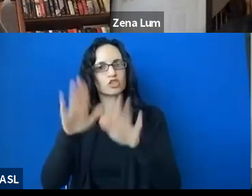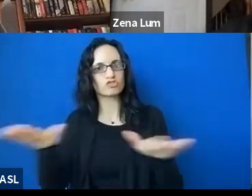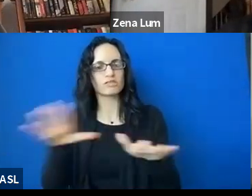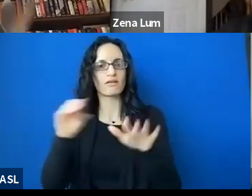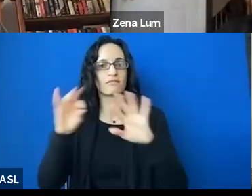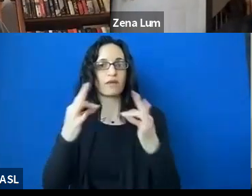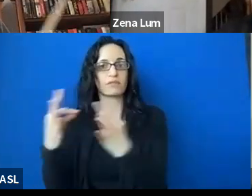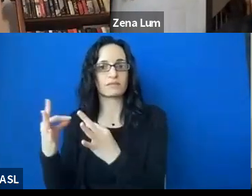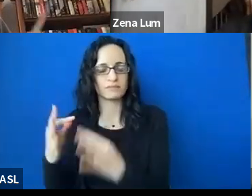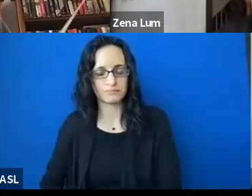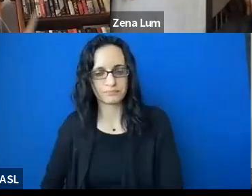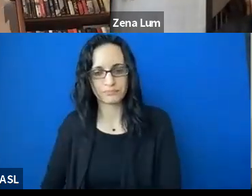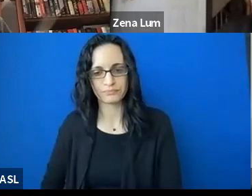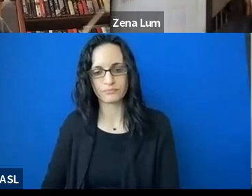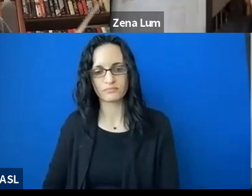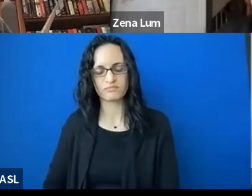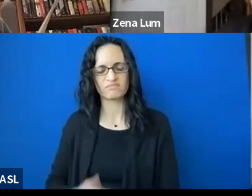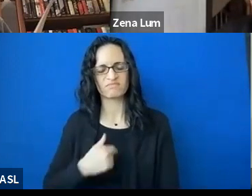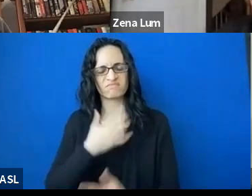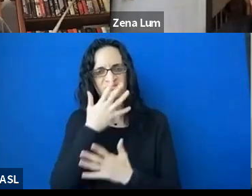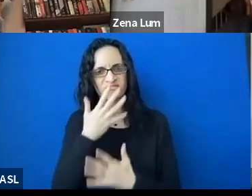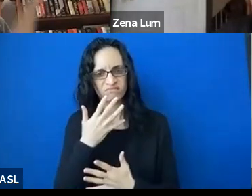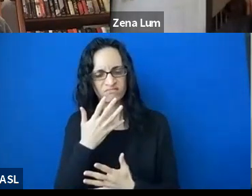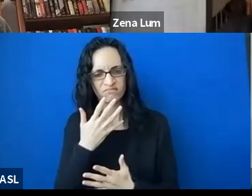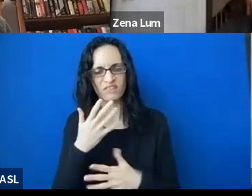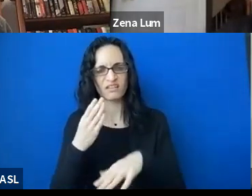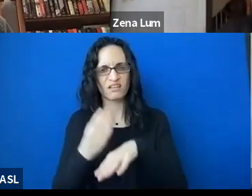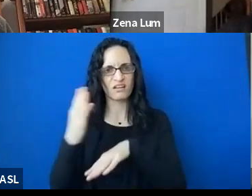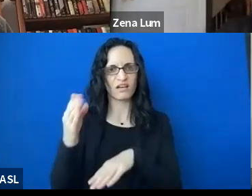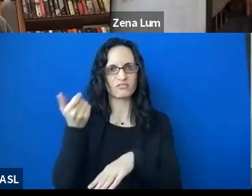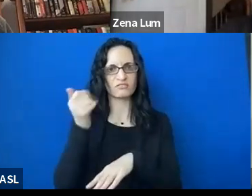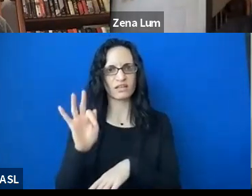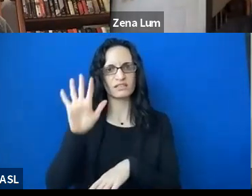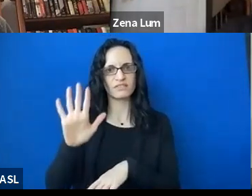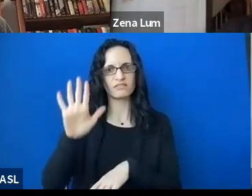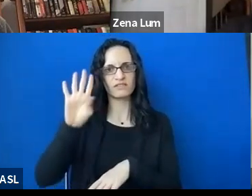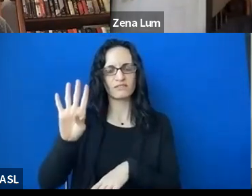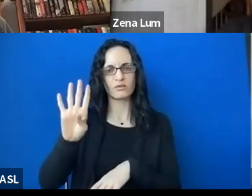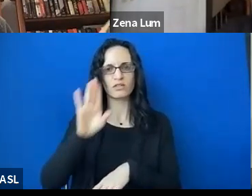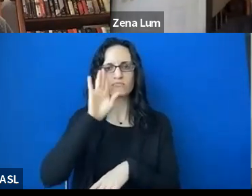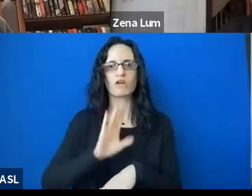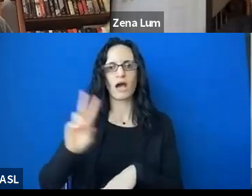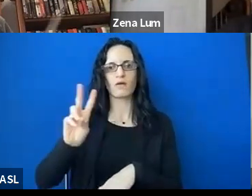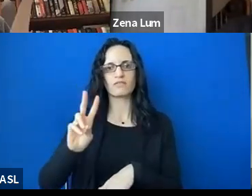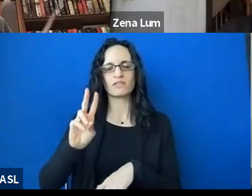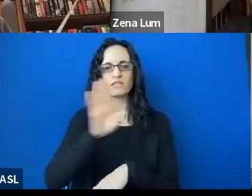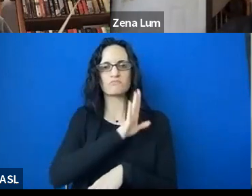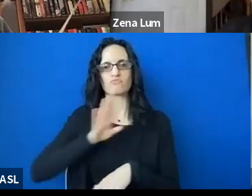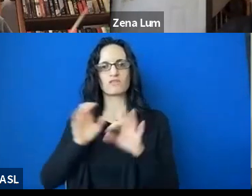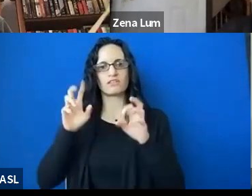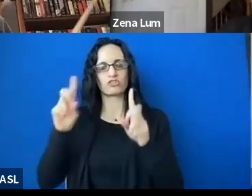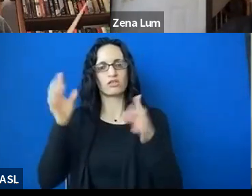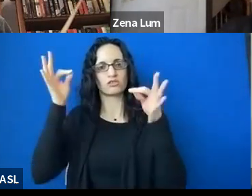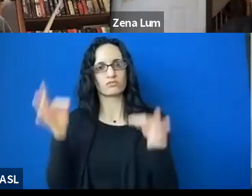families. Sadness that even after the 1954 Brown versus Board of Education ruling,